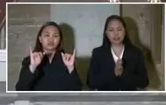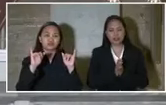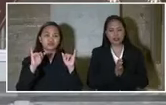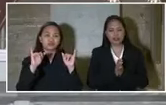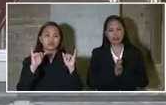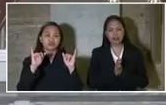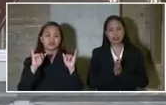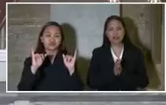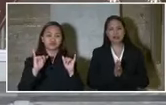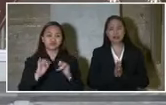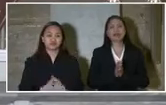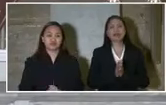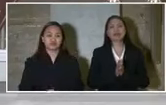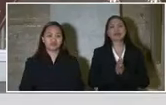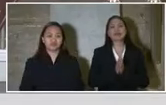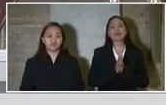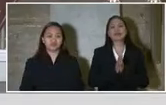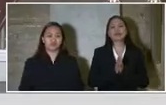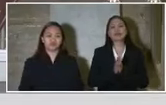saeculorum.